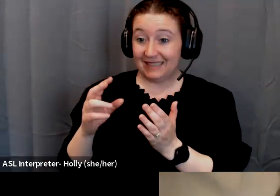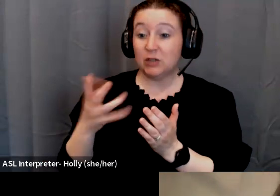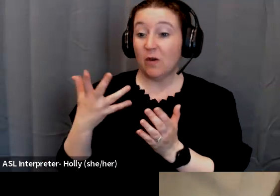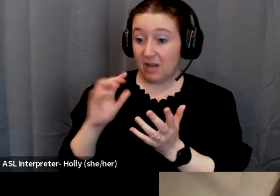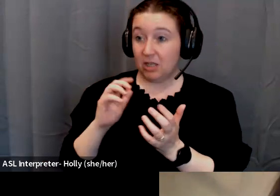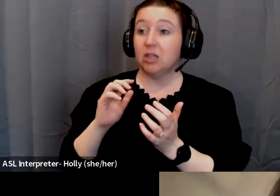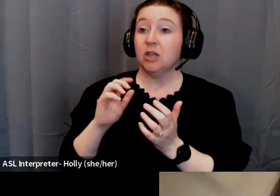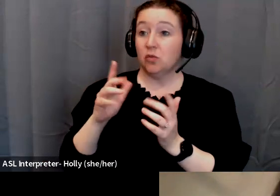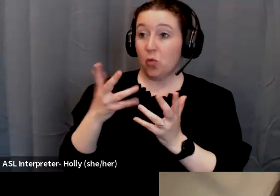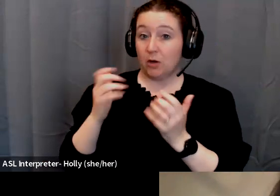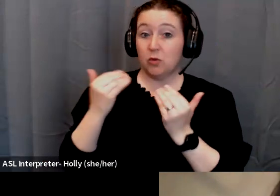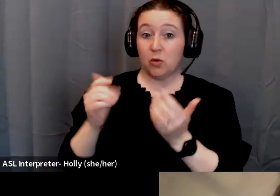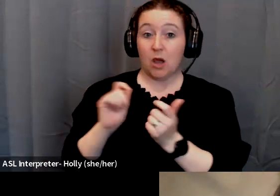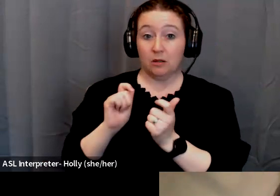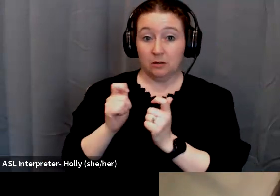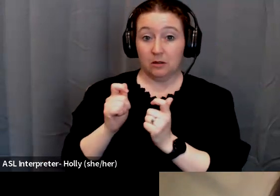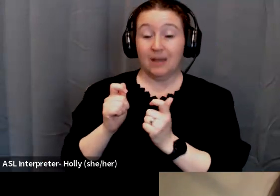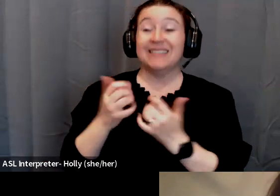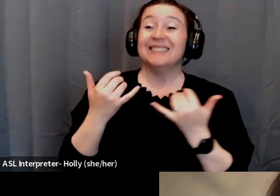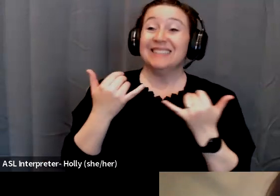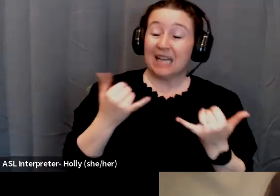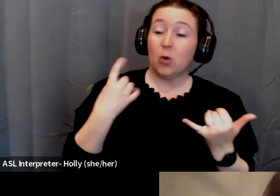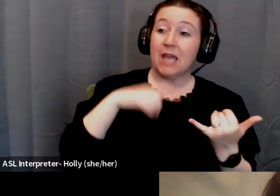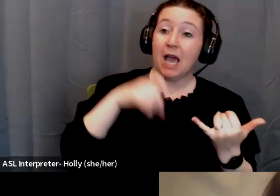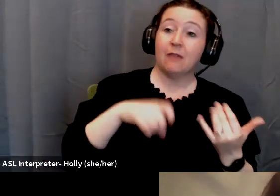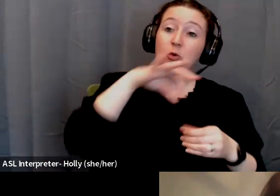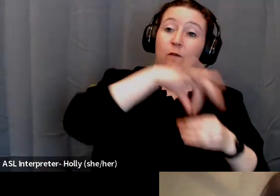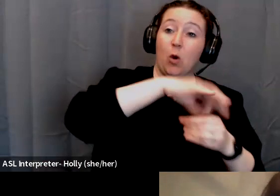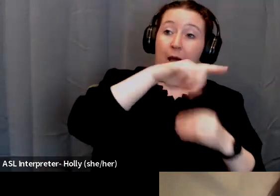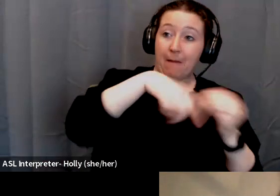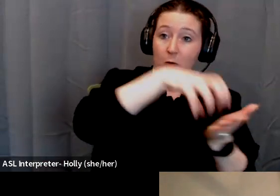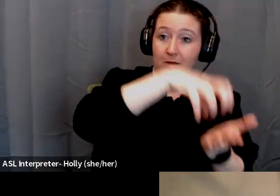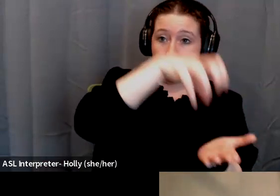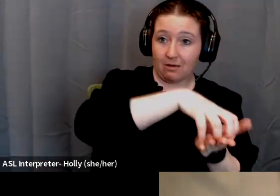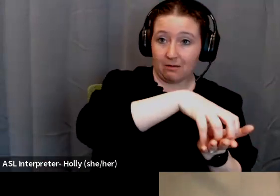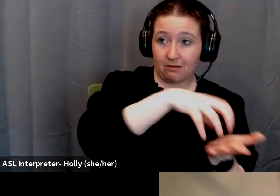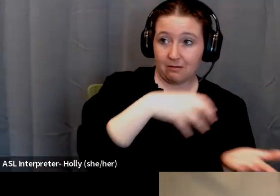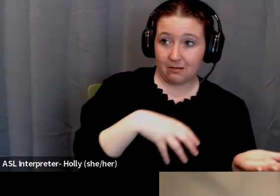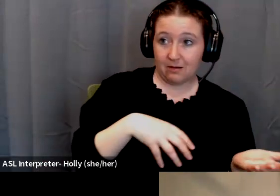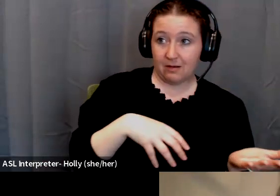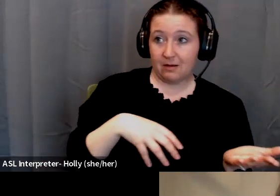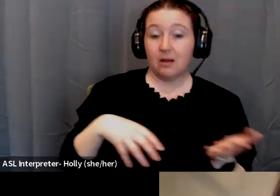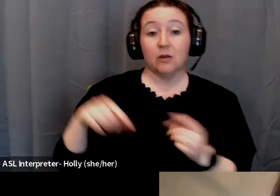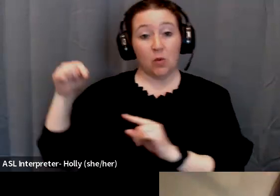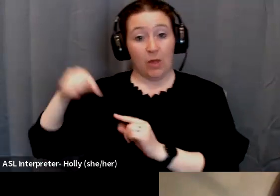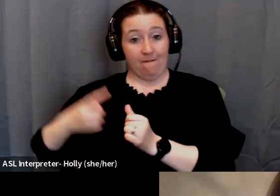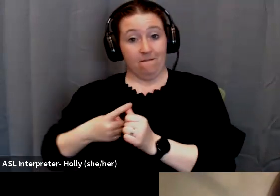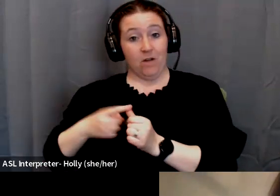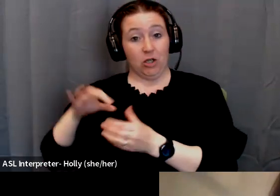now we should take our break for 20 minutes and have our cake. And so we vote again. Because that's such